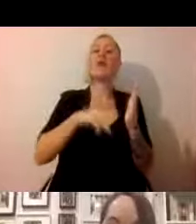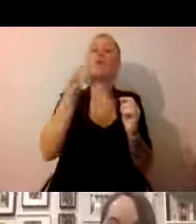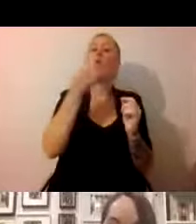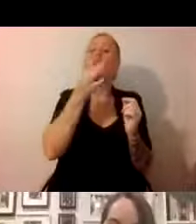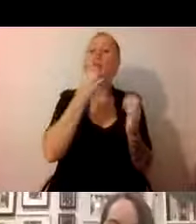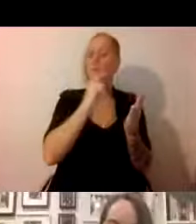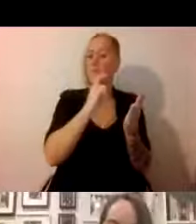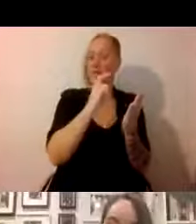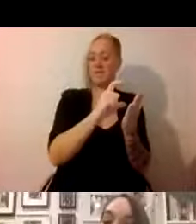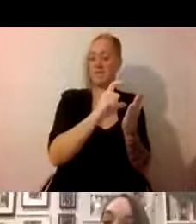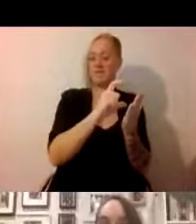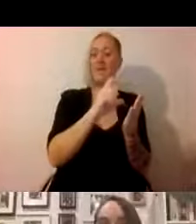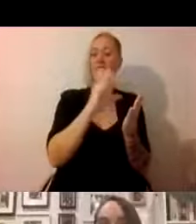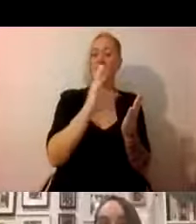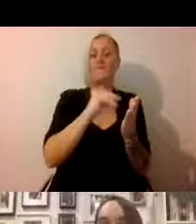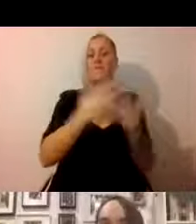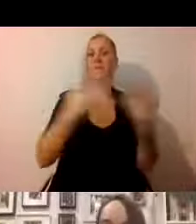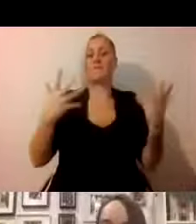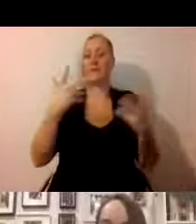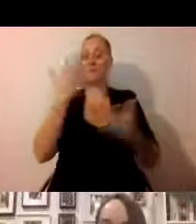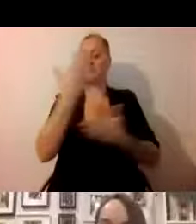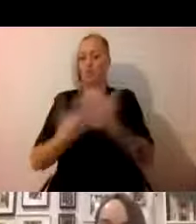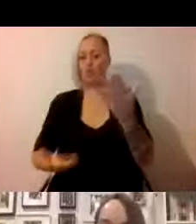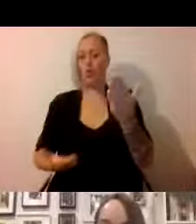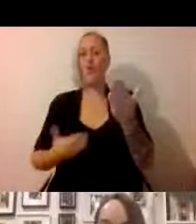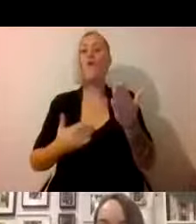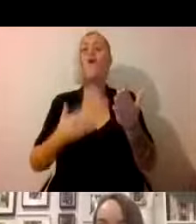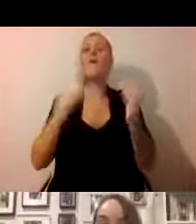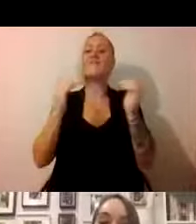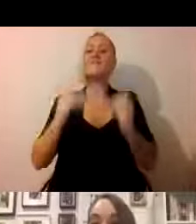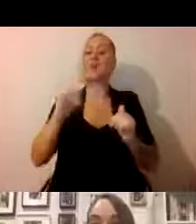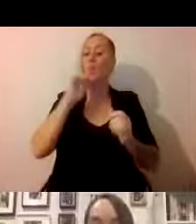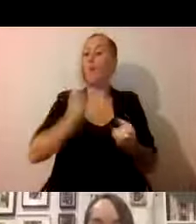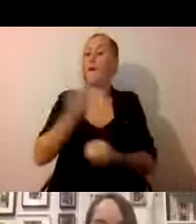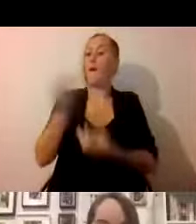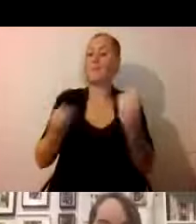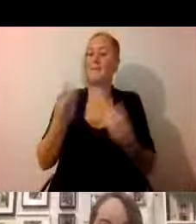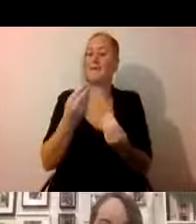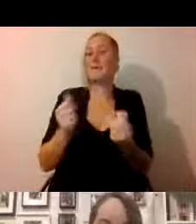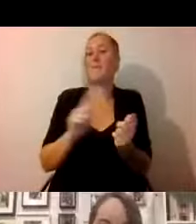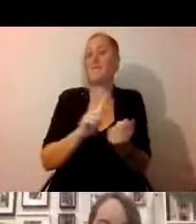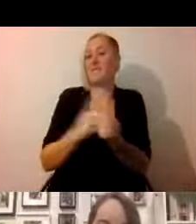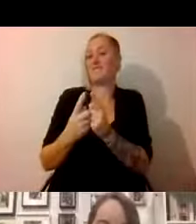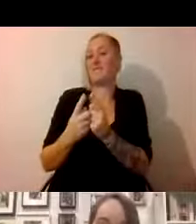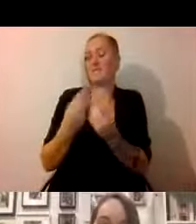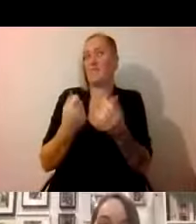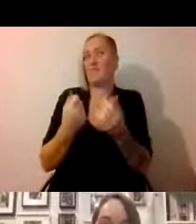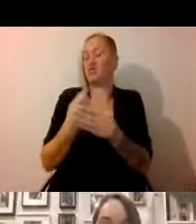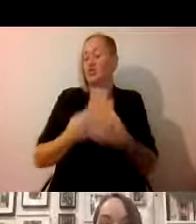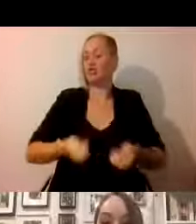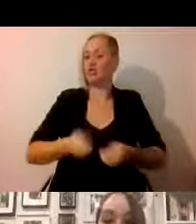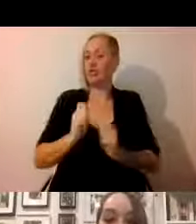You. And then I'm going to unpack some of the things that it raises.